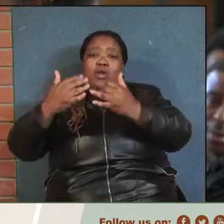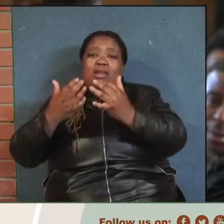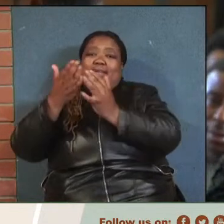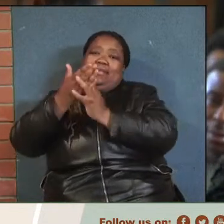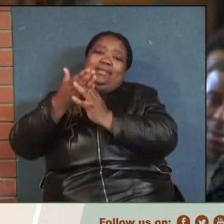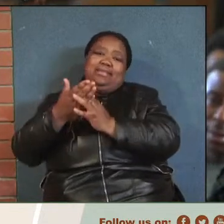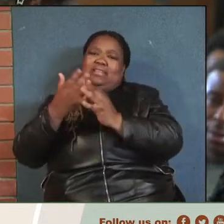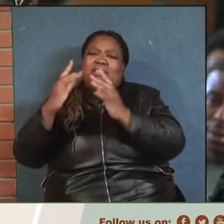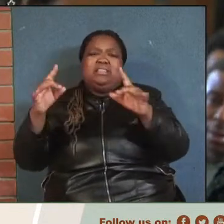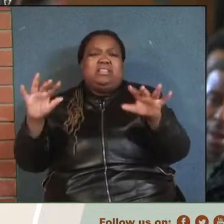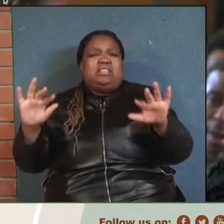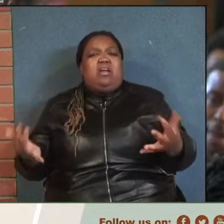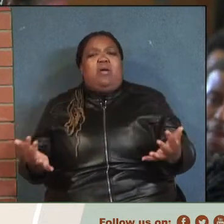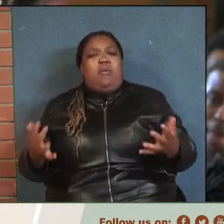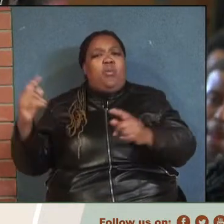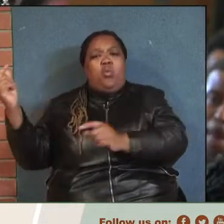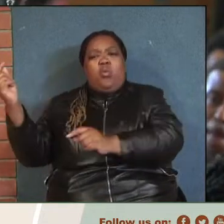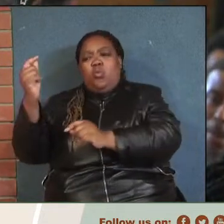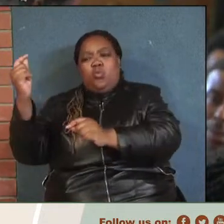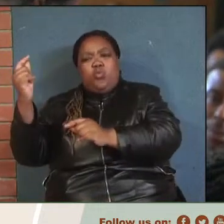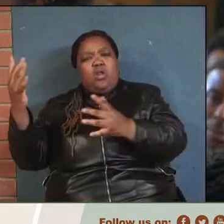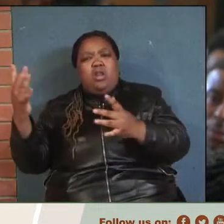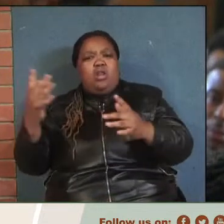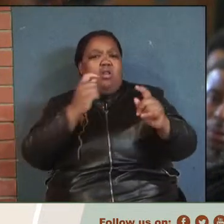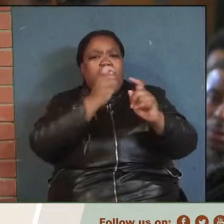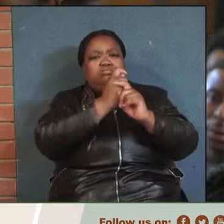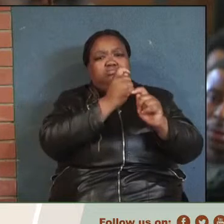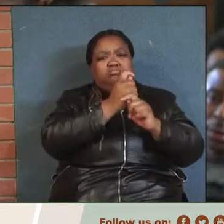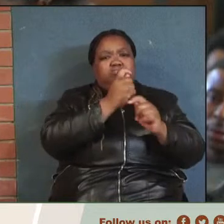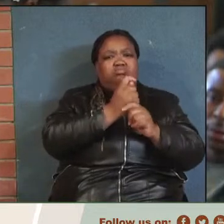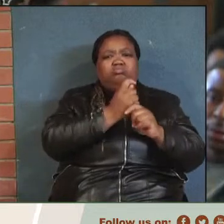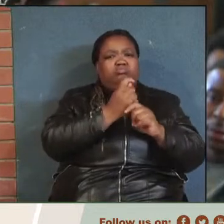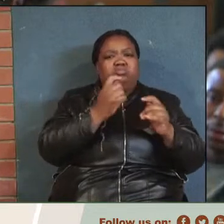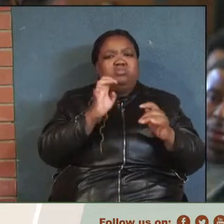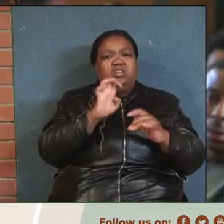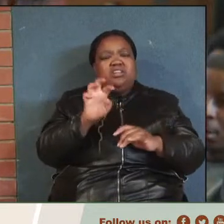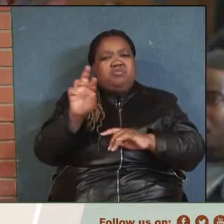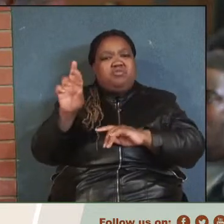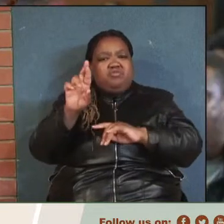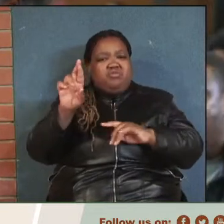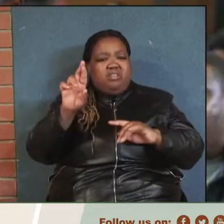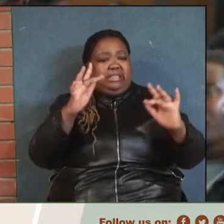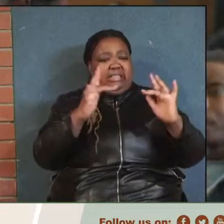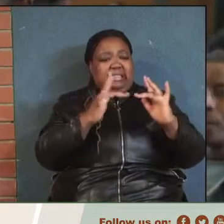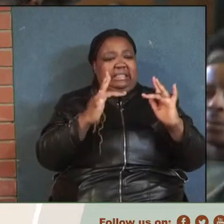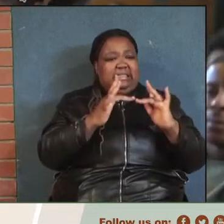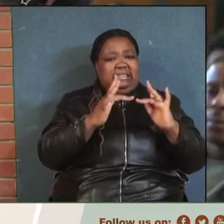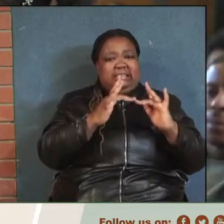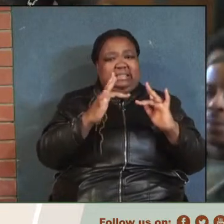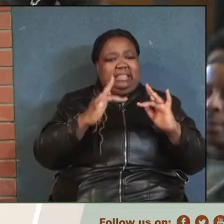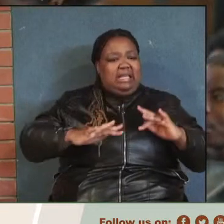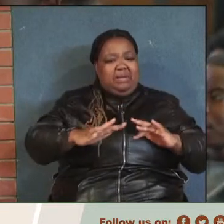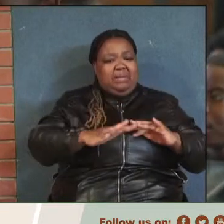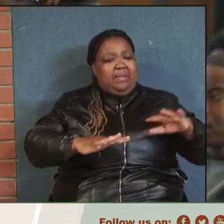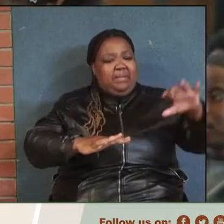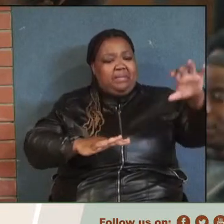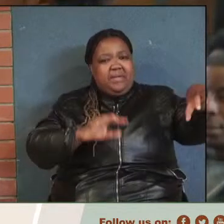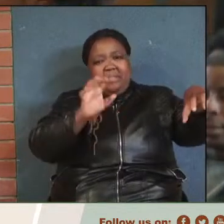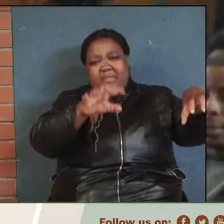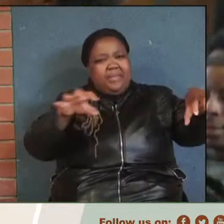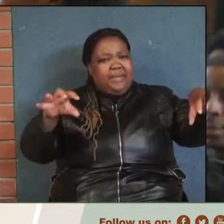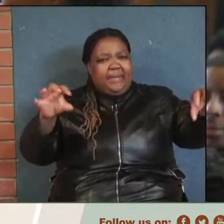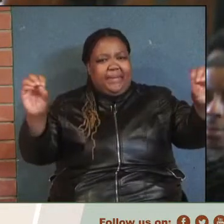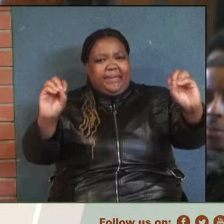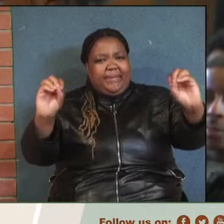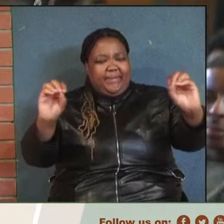in improper settlements like Makause in East Rand? You can never see internet cafe nearby and town is very,